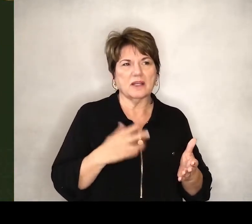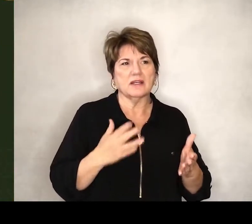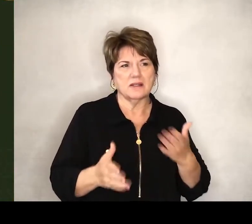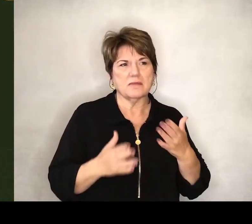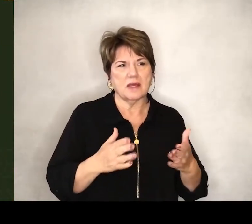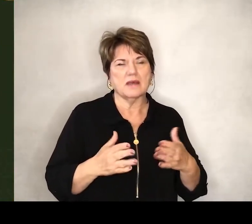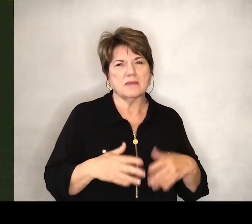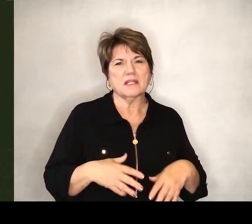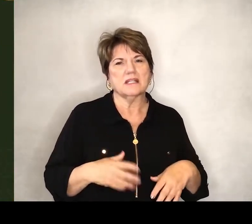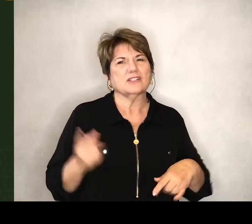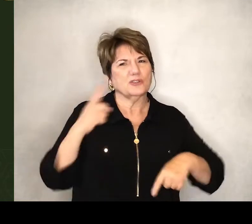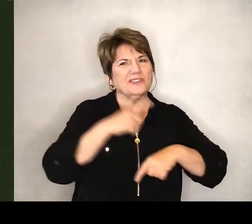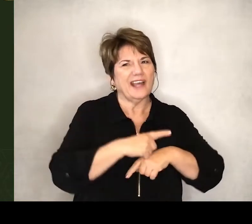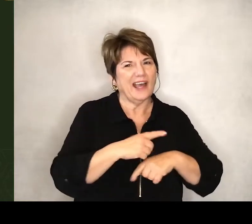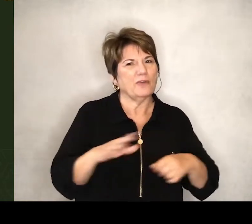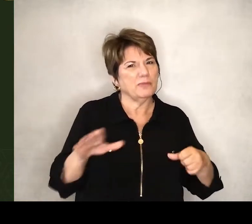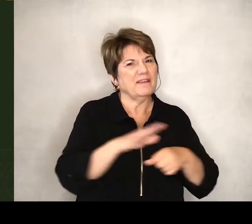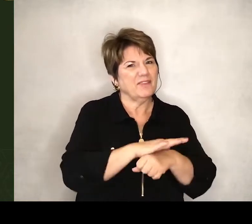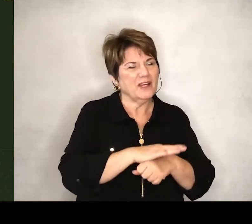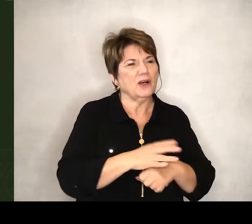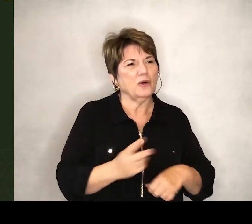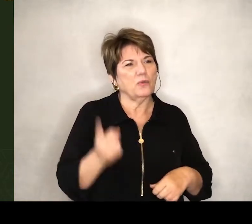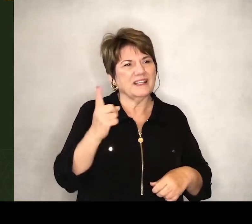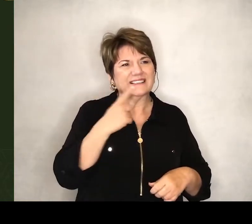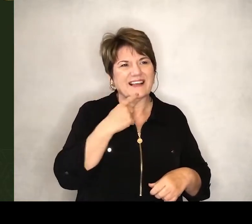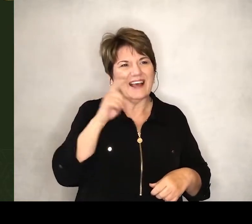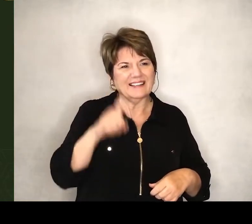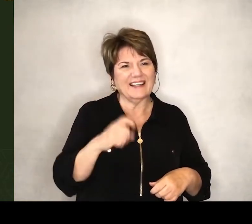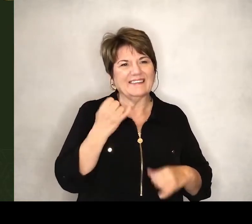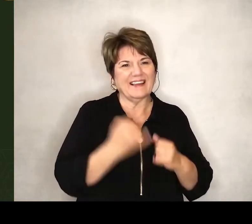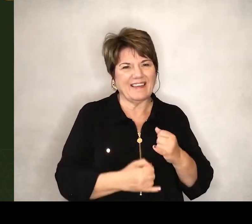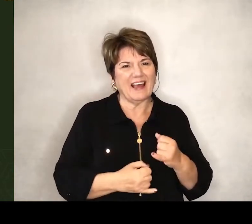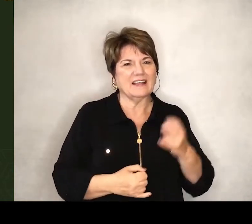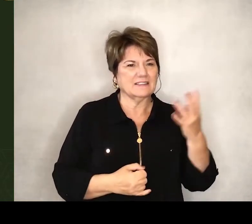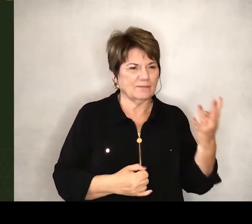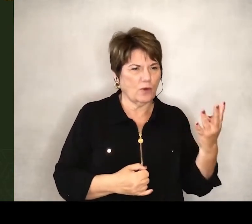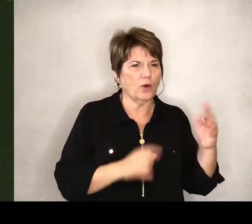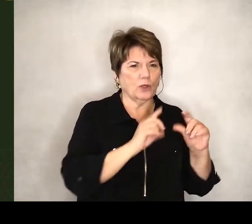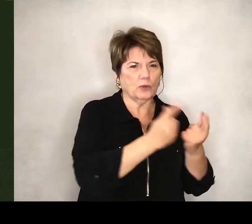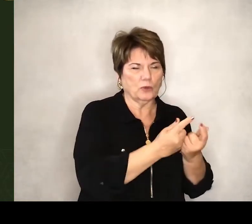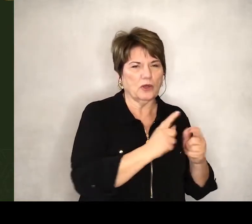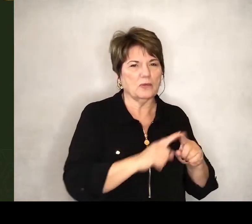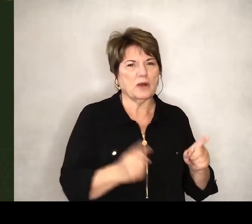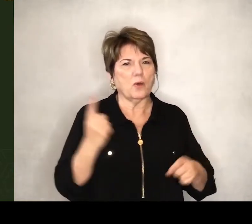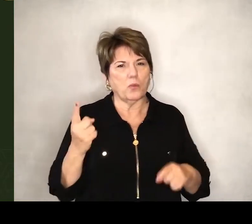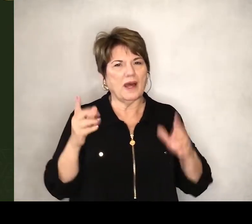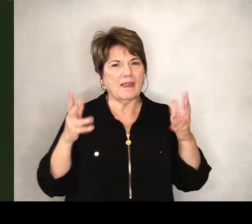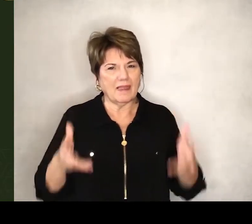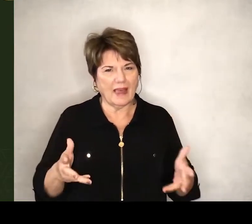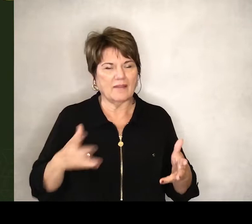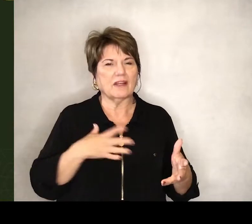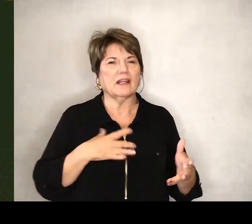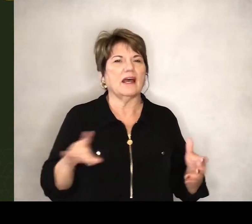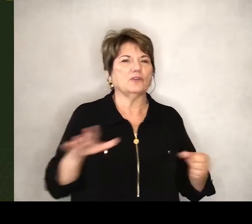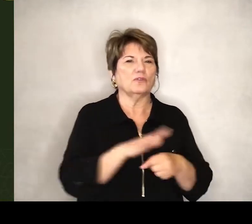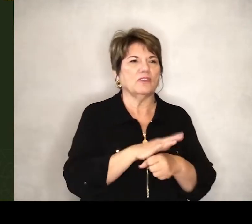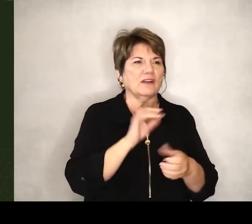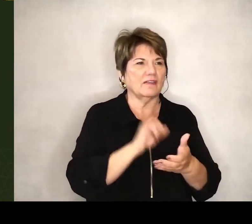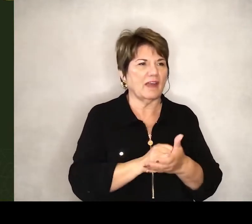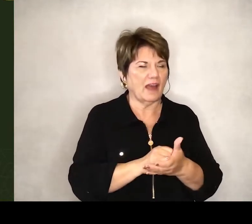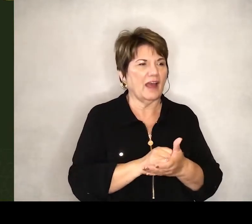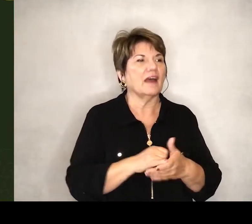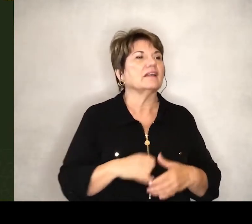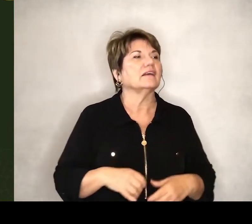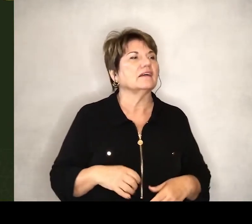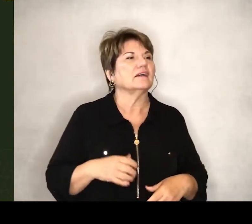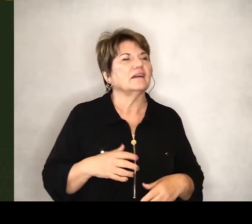by the end of the day, it will be filled, because one of you is going to say, I need that last foursome. But there is one foursome left. We'd love to fill it, have it be done, not have to think